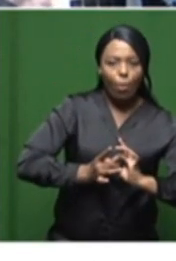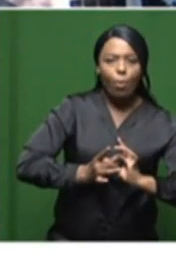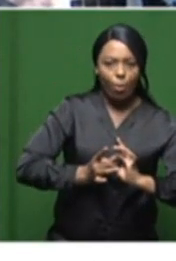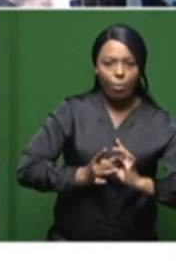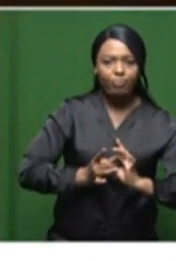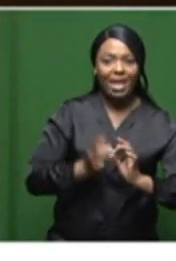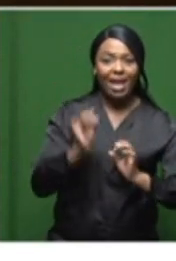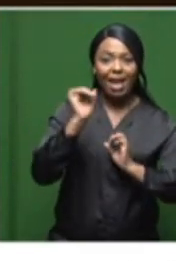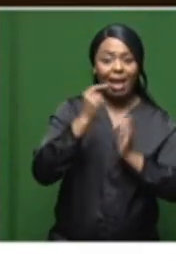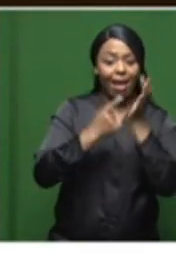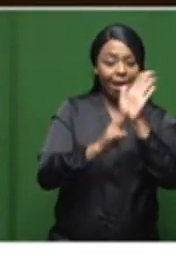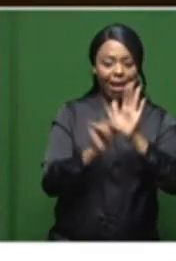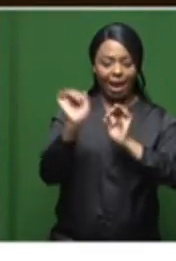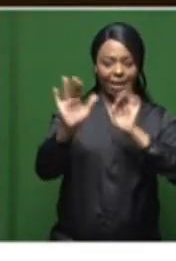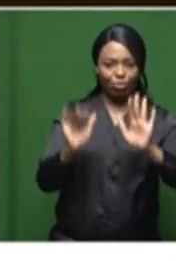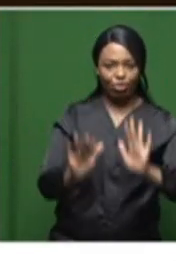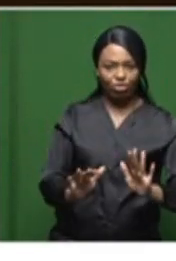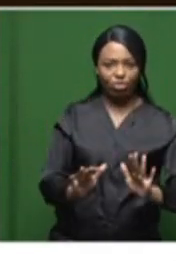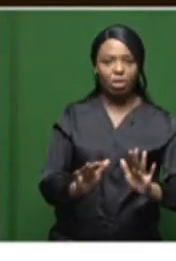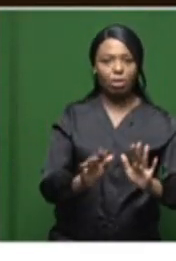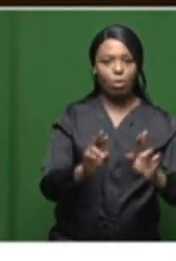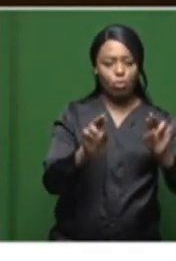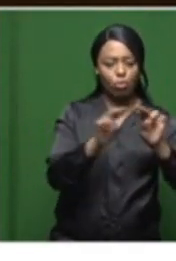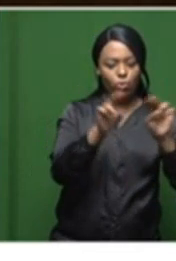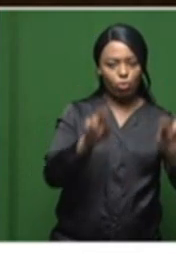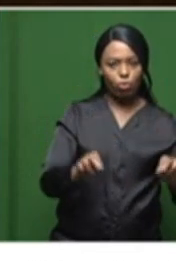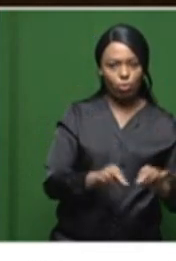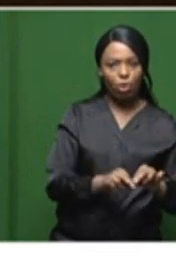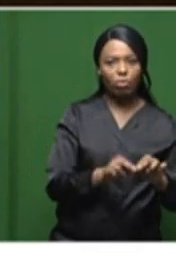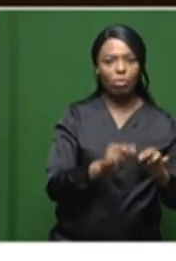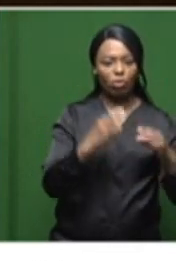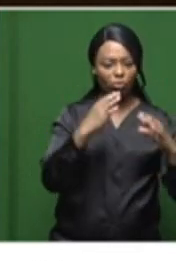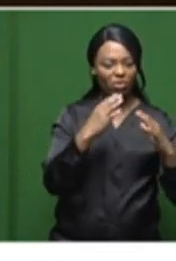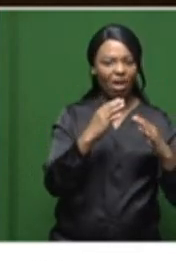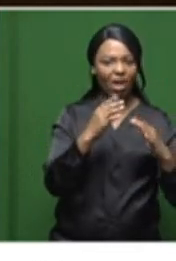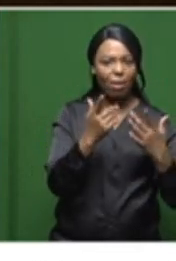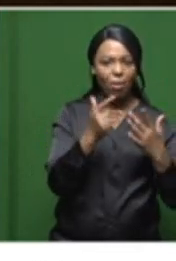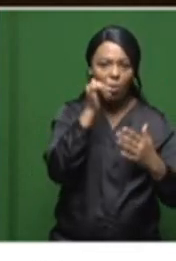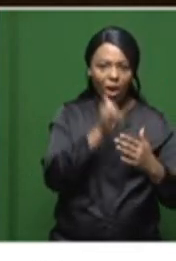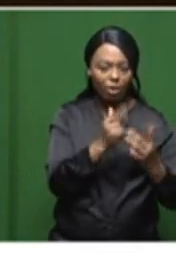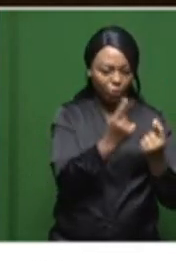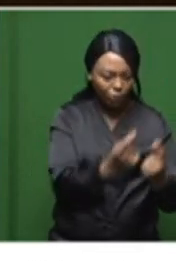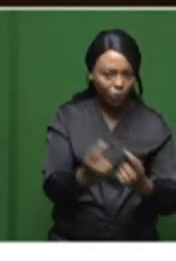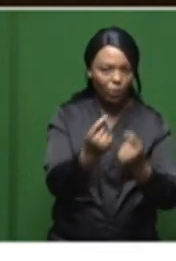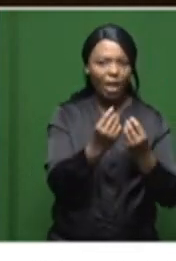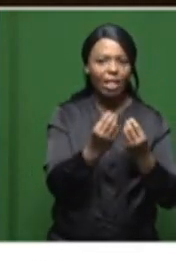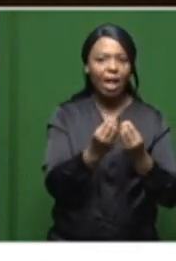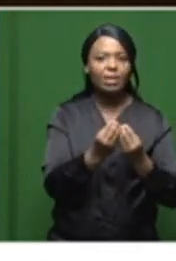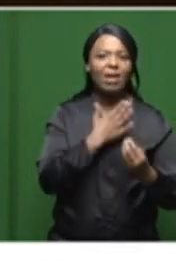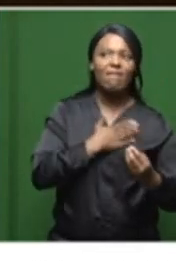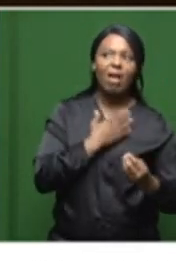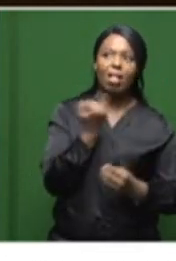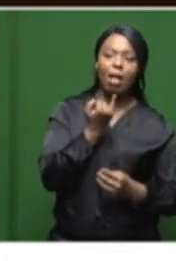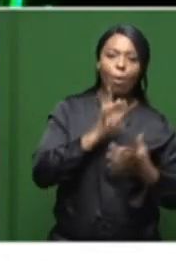is dedicated to some of the places that I felt at home, including